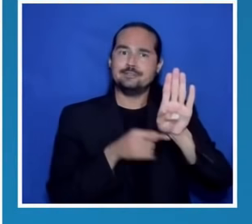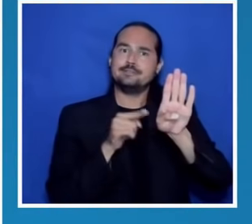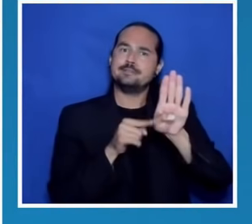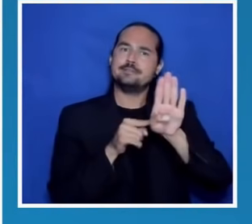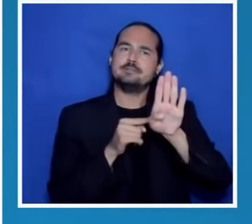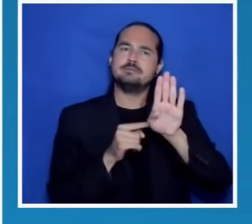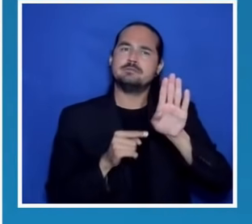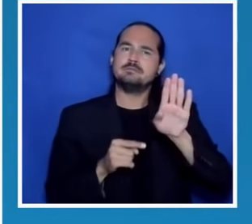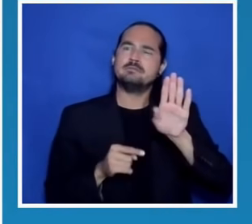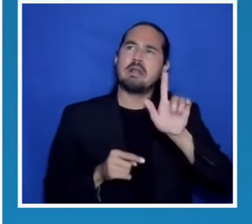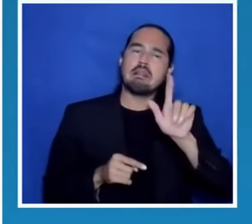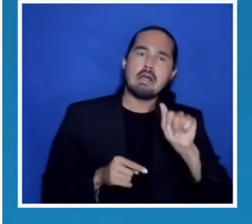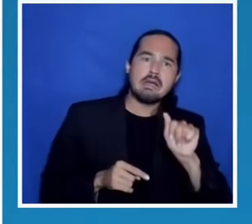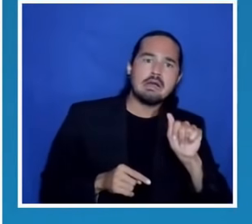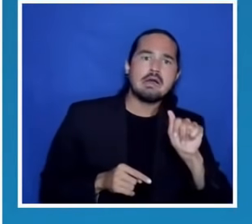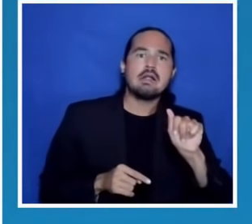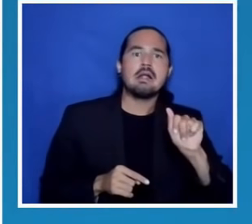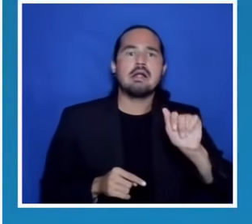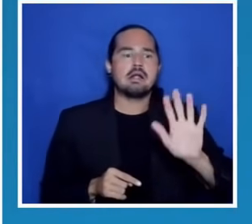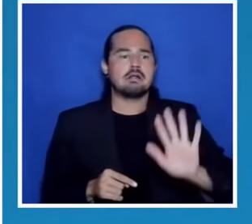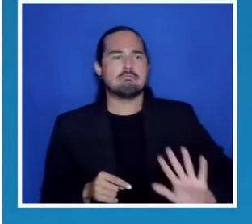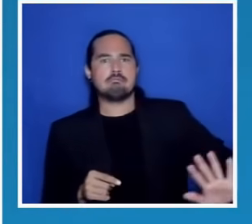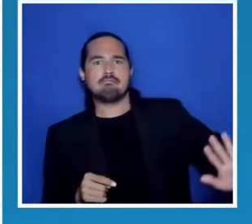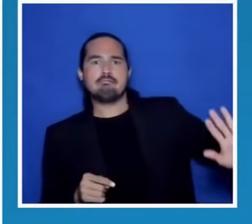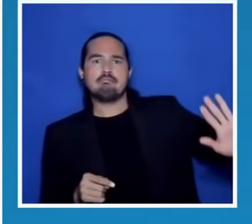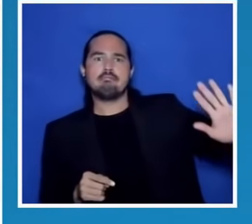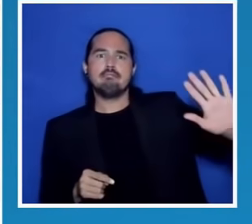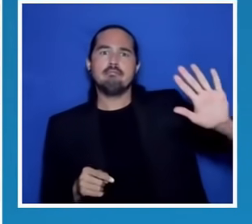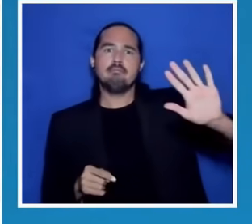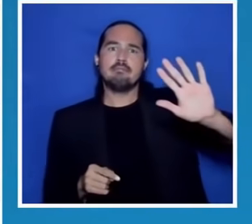the energy that's here in this audience.